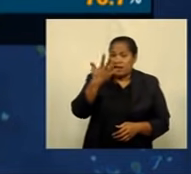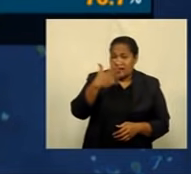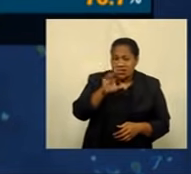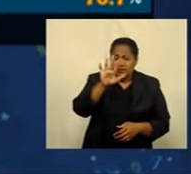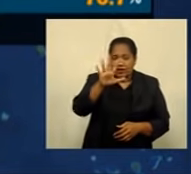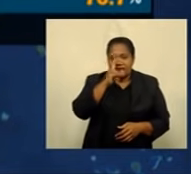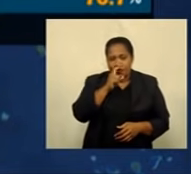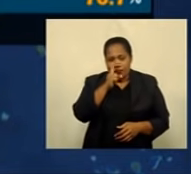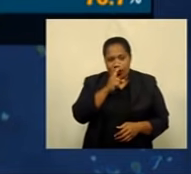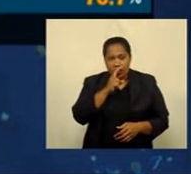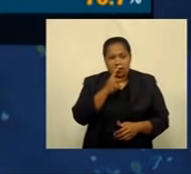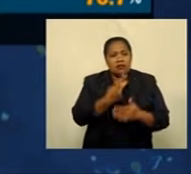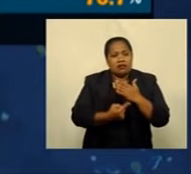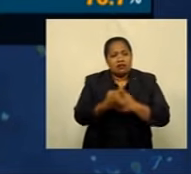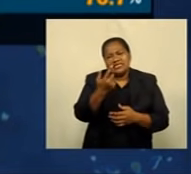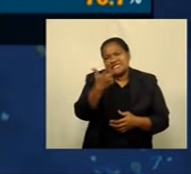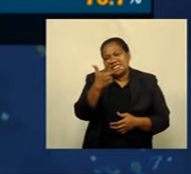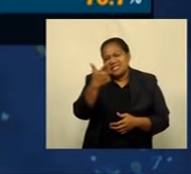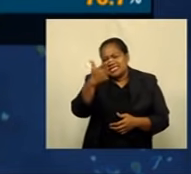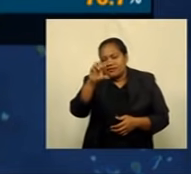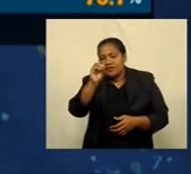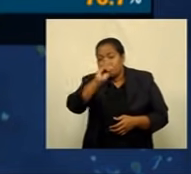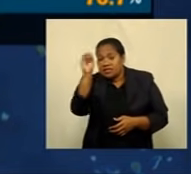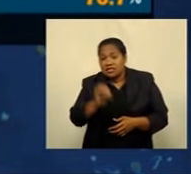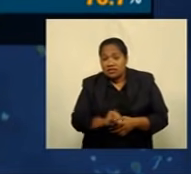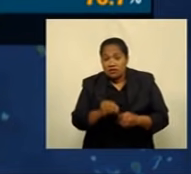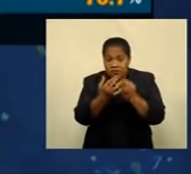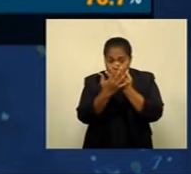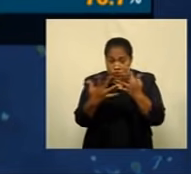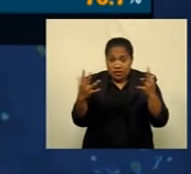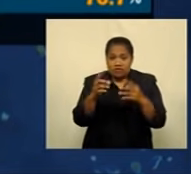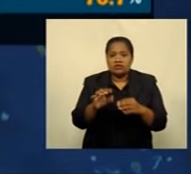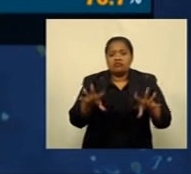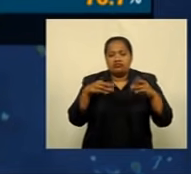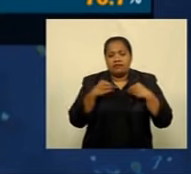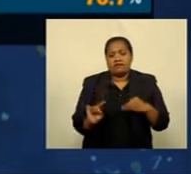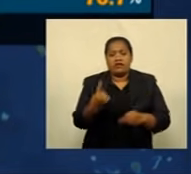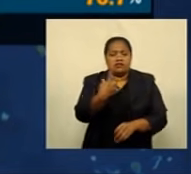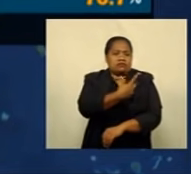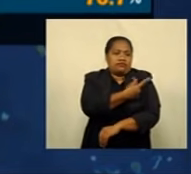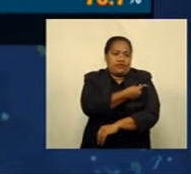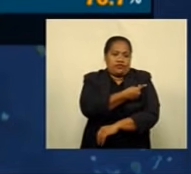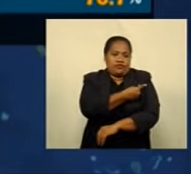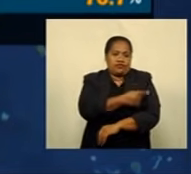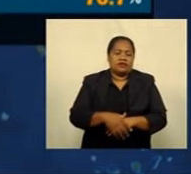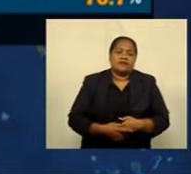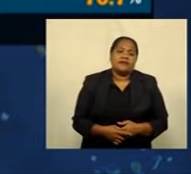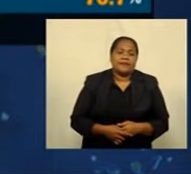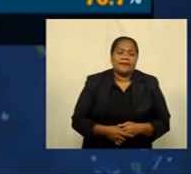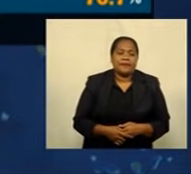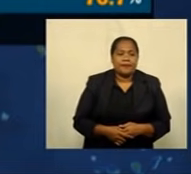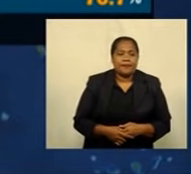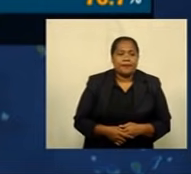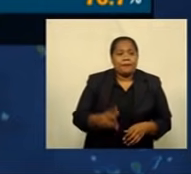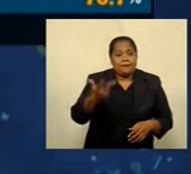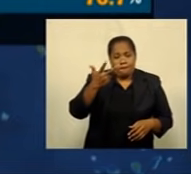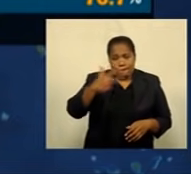410,495 people, or 70% of the population, has received their first dose of the AstraZeneca vaccine.